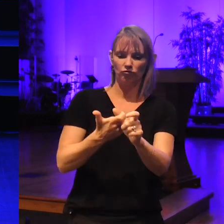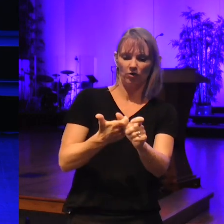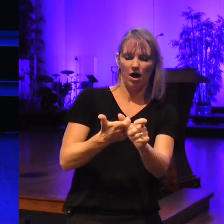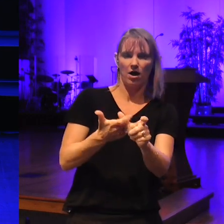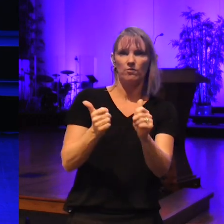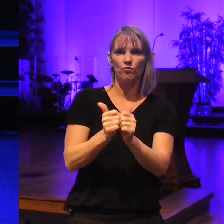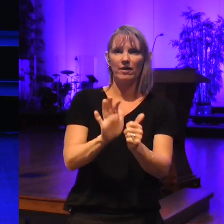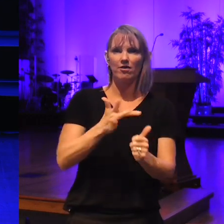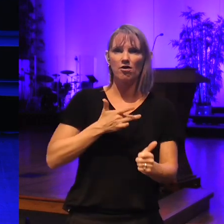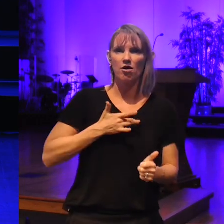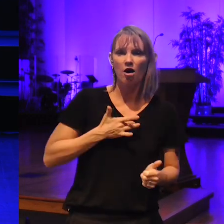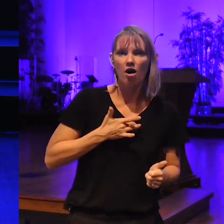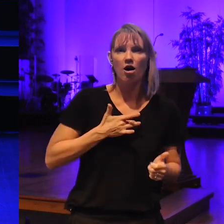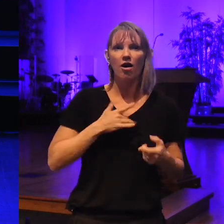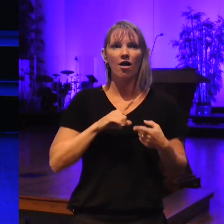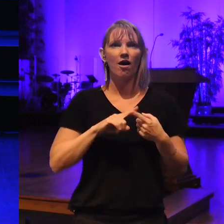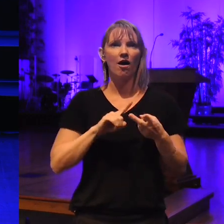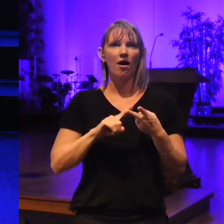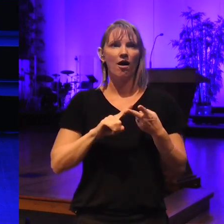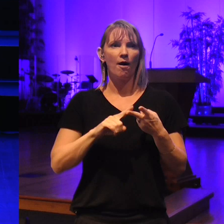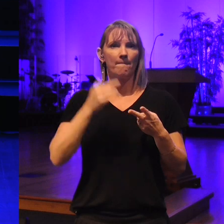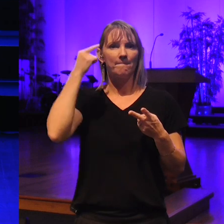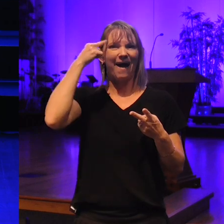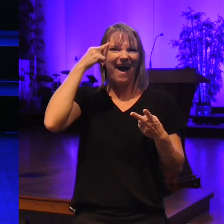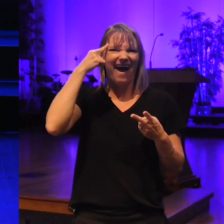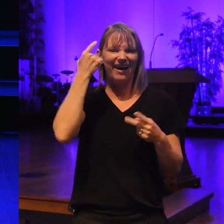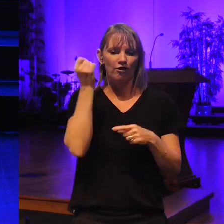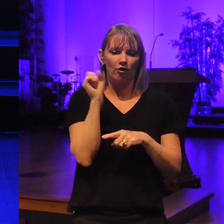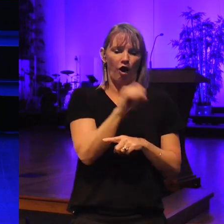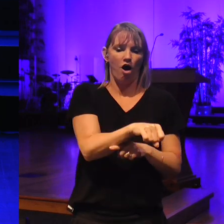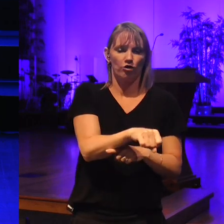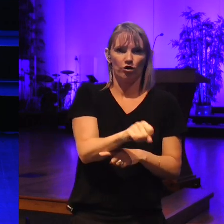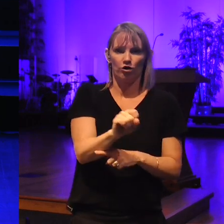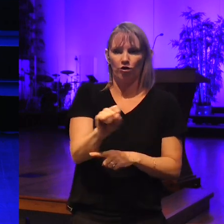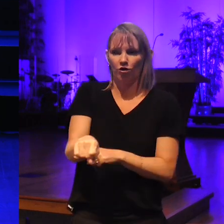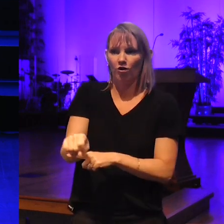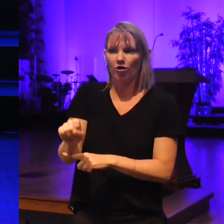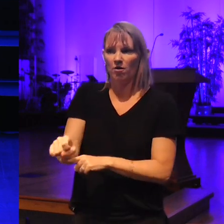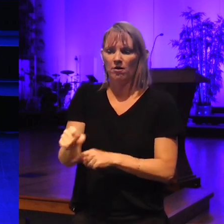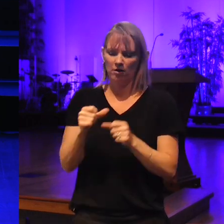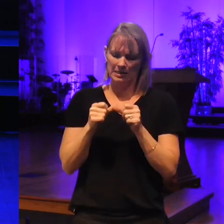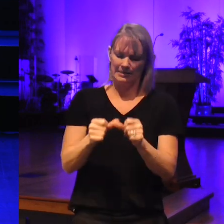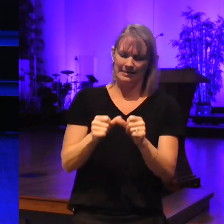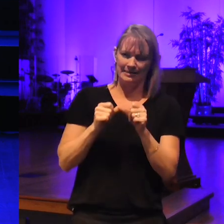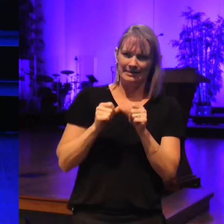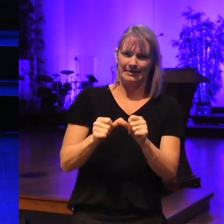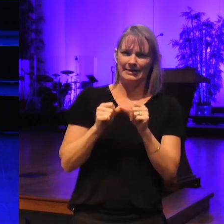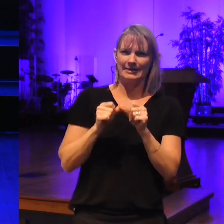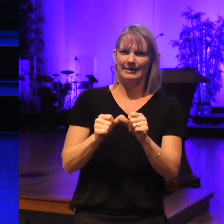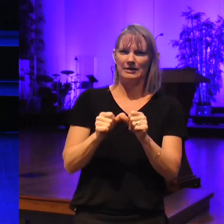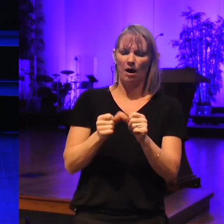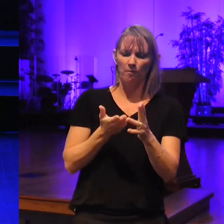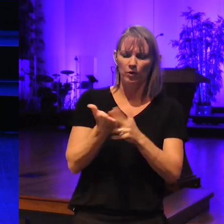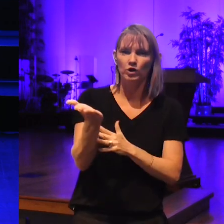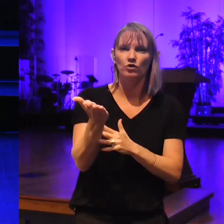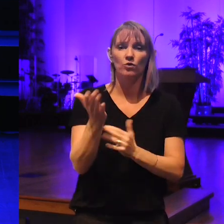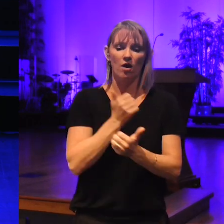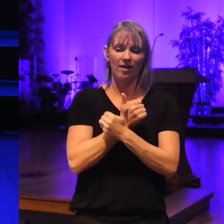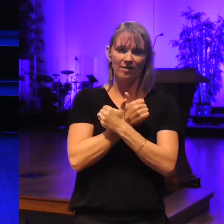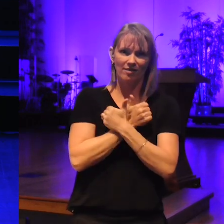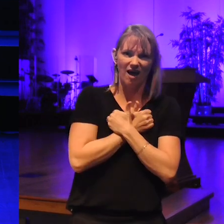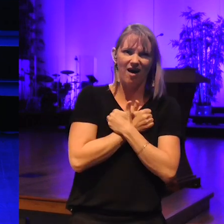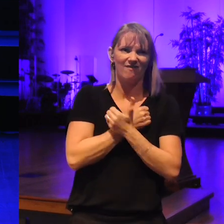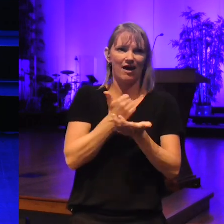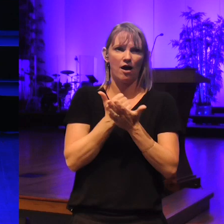Running with your heart and conquering with your mind. Push through. Love holds all